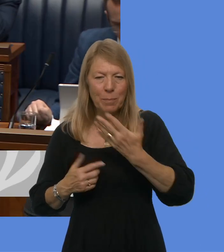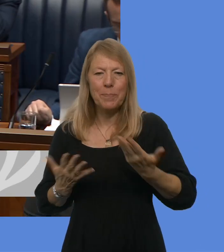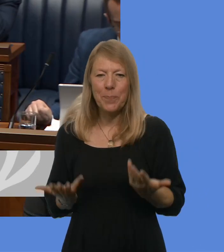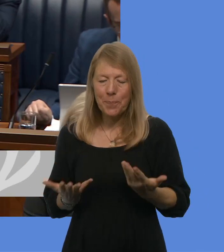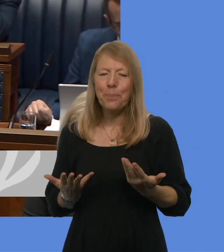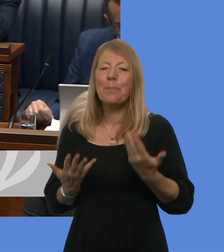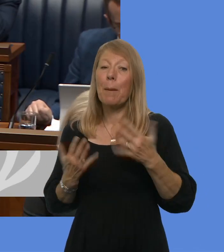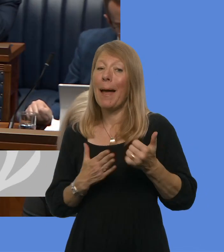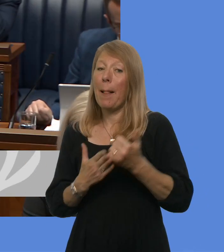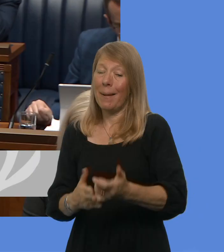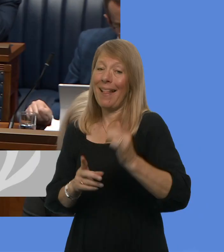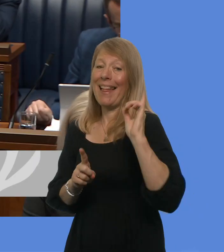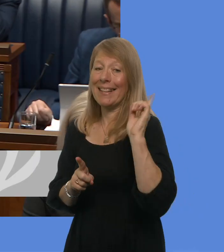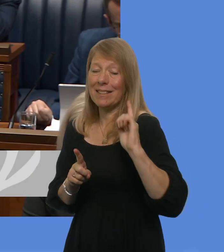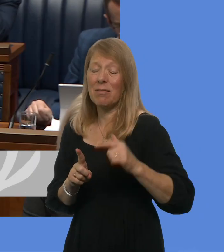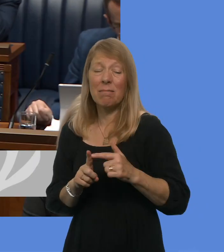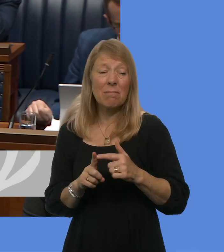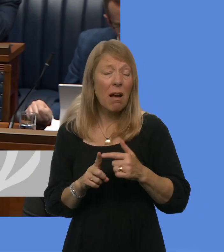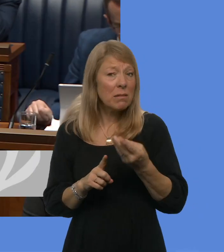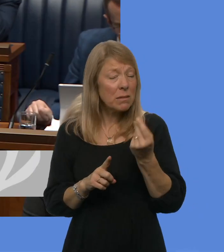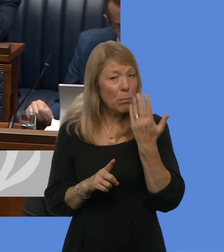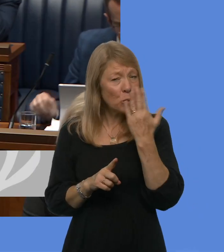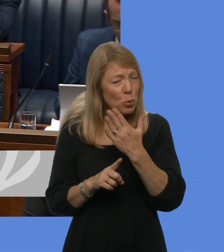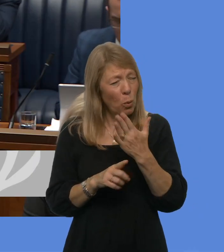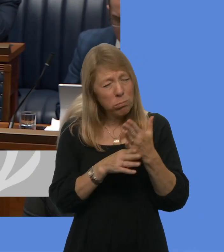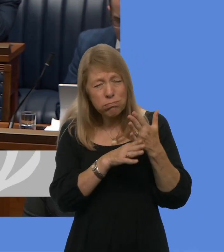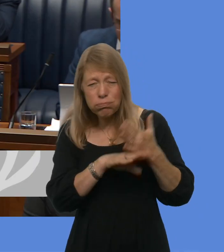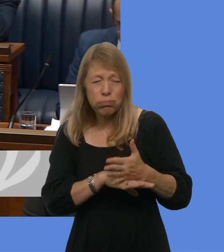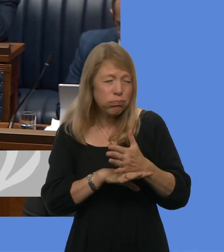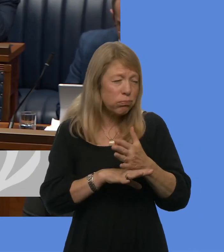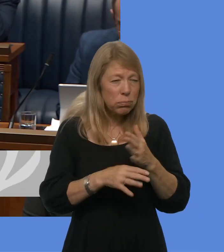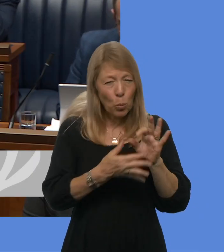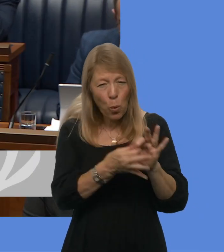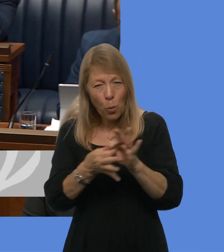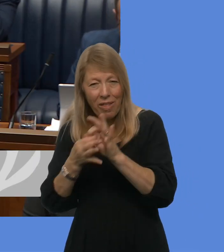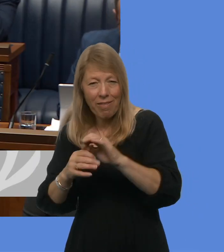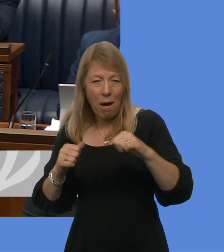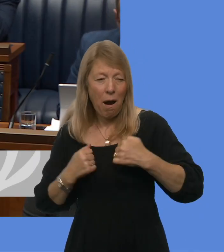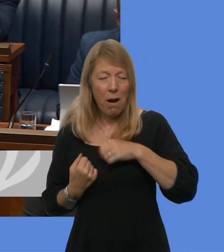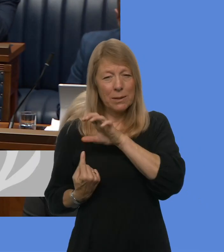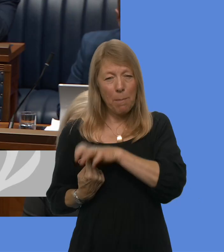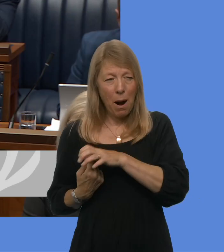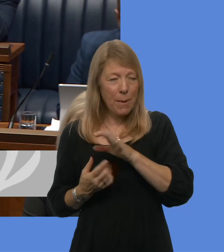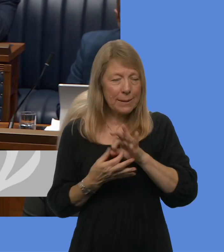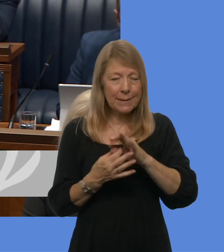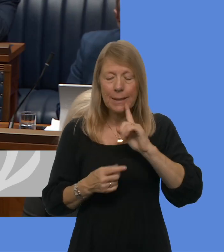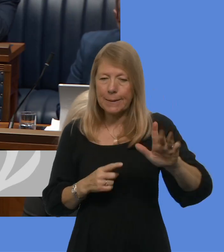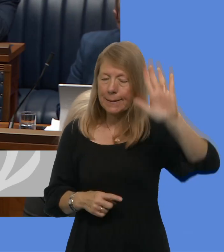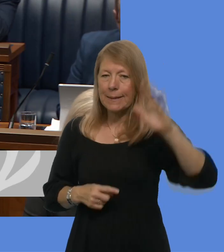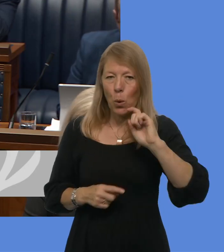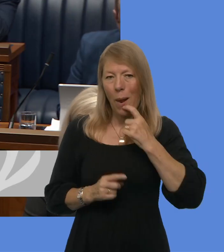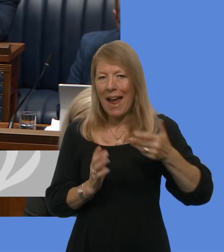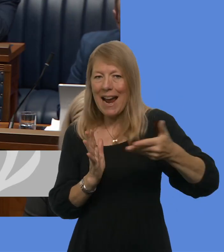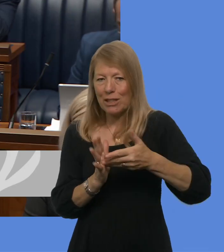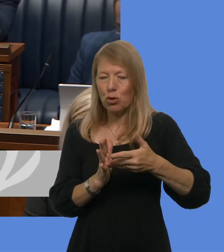that, and I want to thank those schools who engaged with my department, indicated a willingness to provide places,